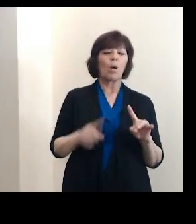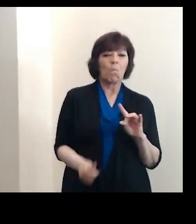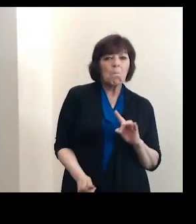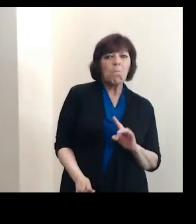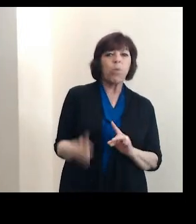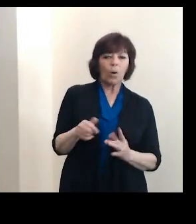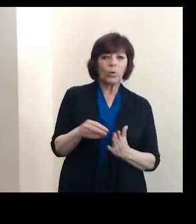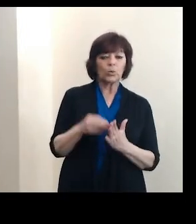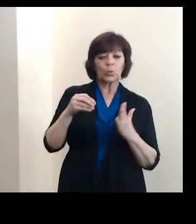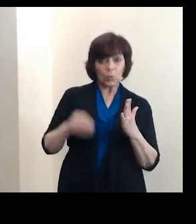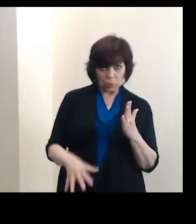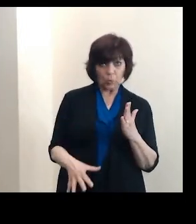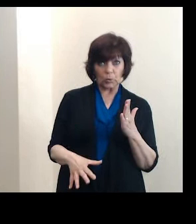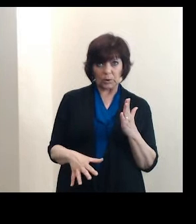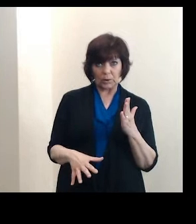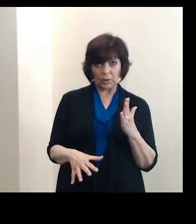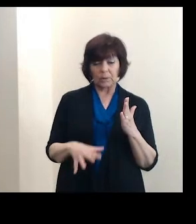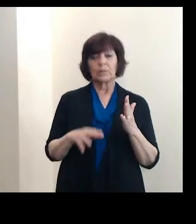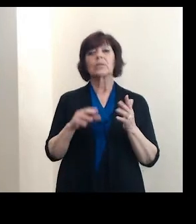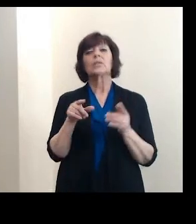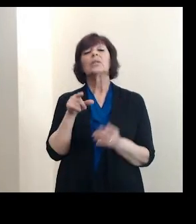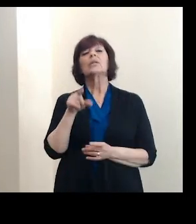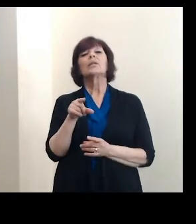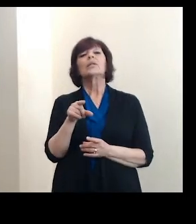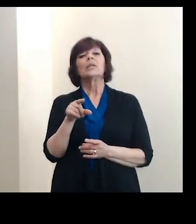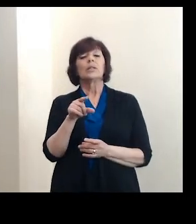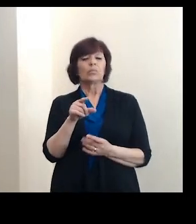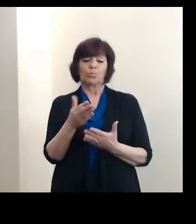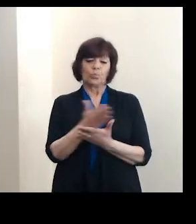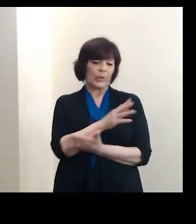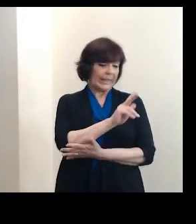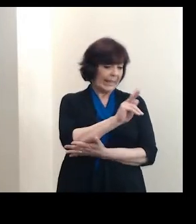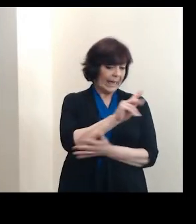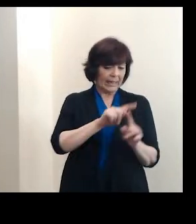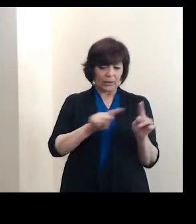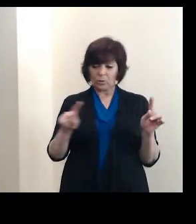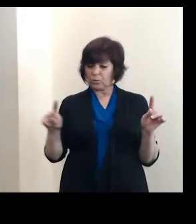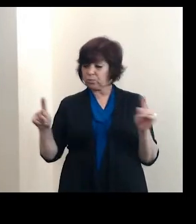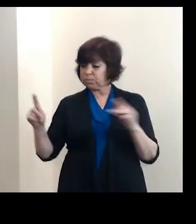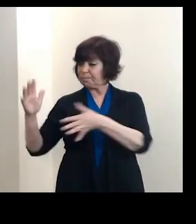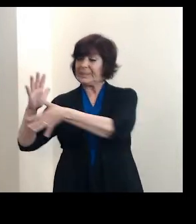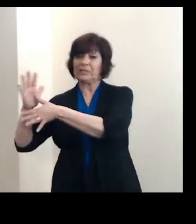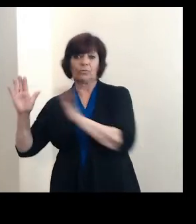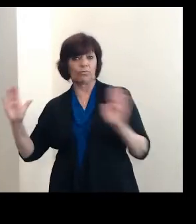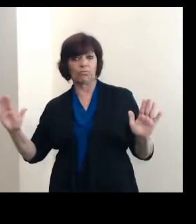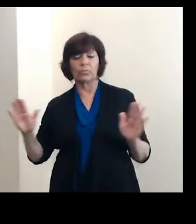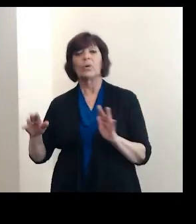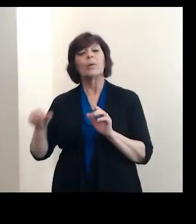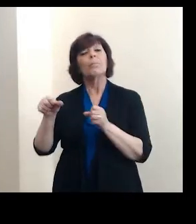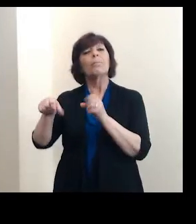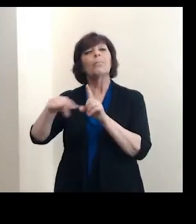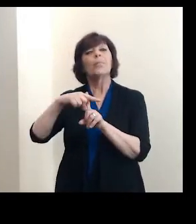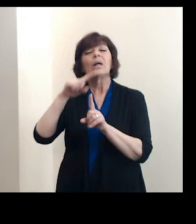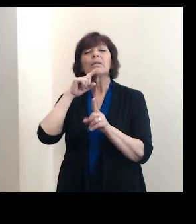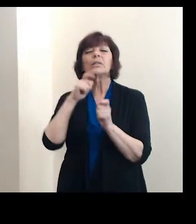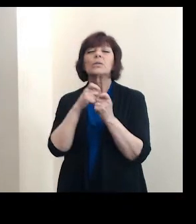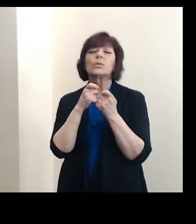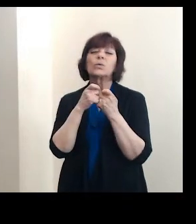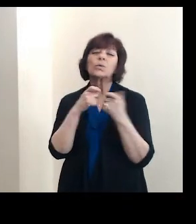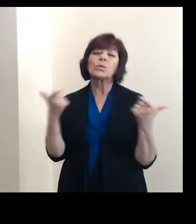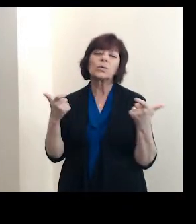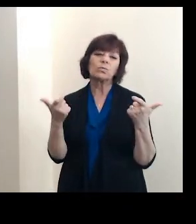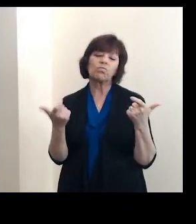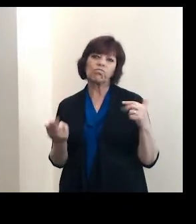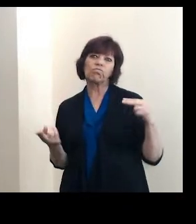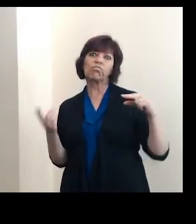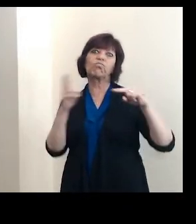students affiliated with schools pre-K through grade 12 that were COVID positive. And that's a huge jump from the